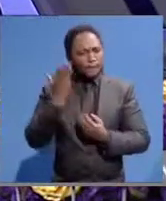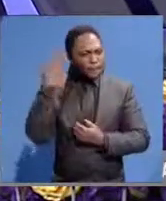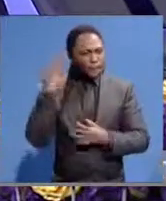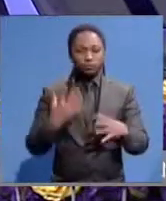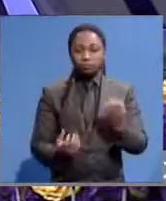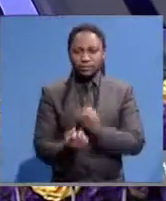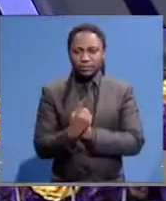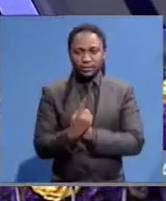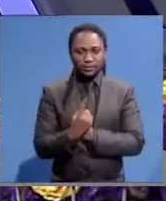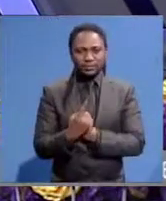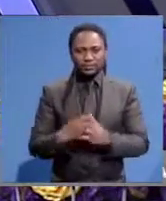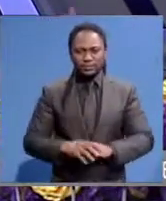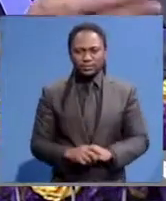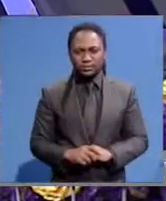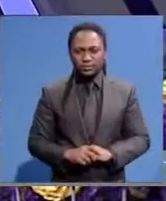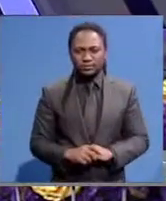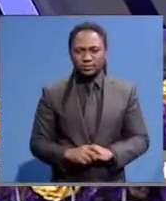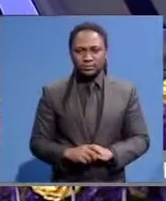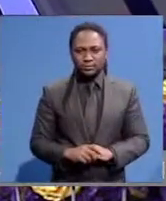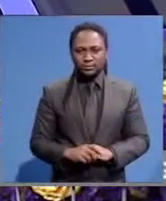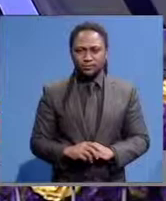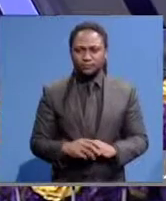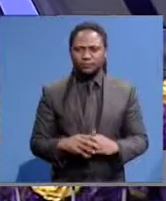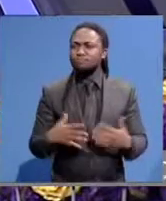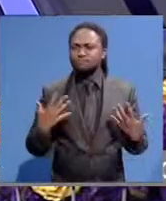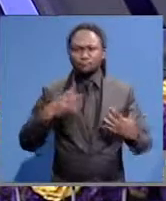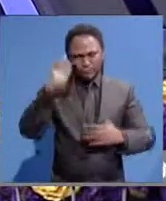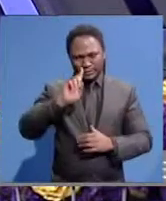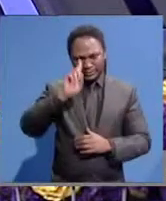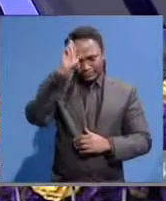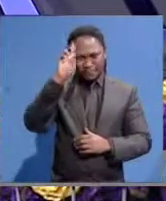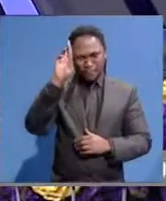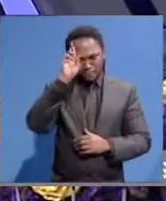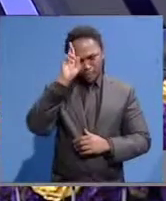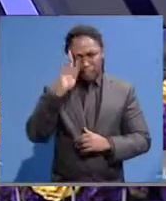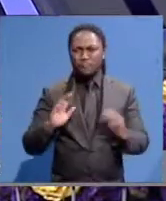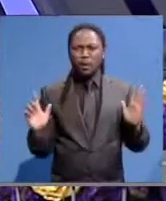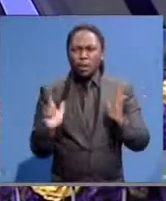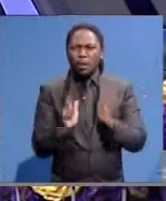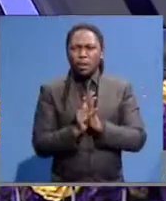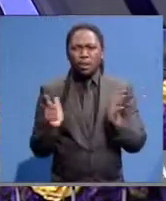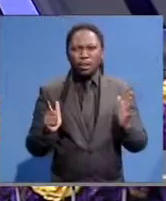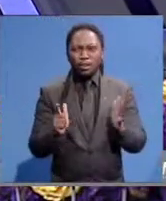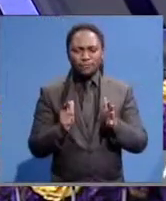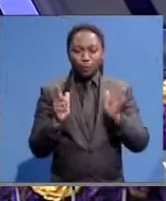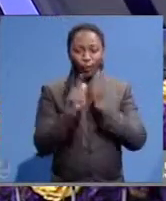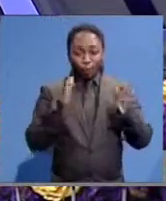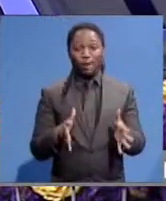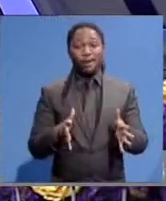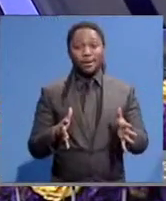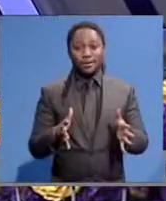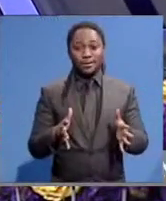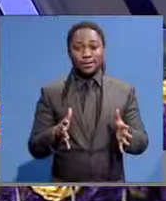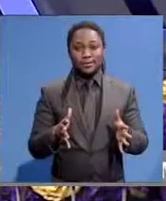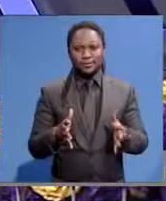area of human activity, but you know Madiba was a lawyer and set up the first black law firm with O.R. Tambo.